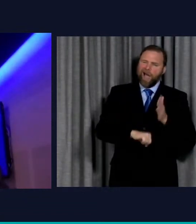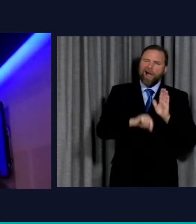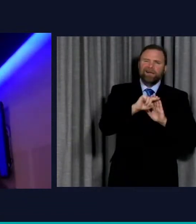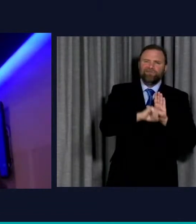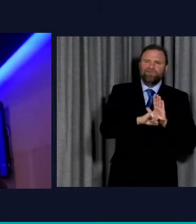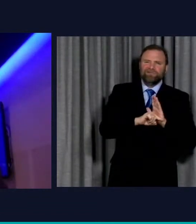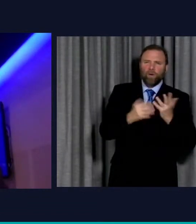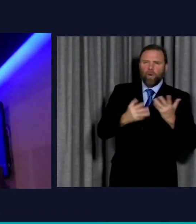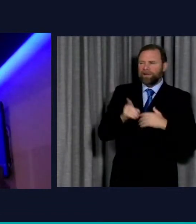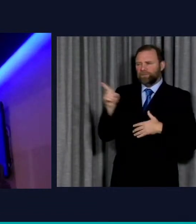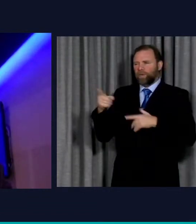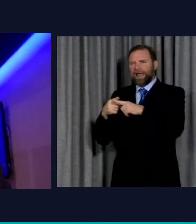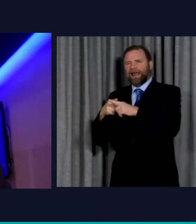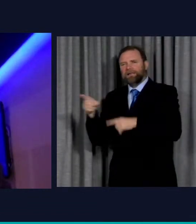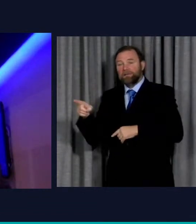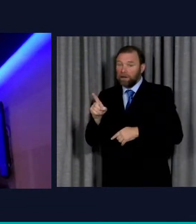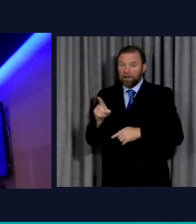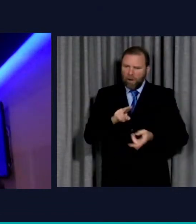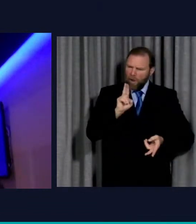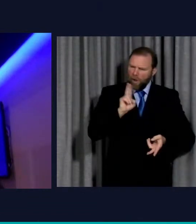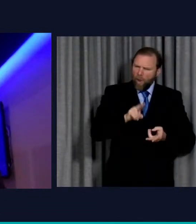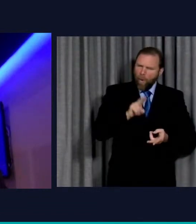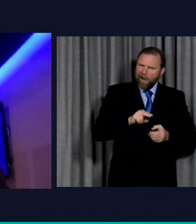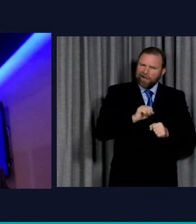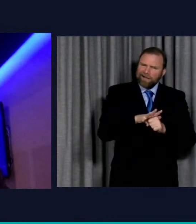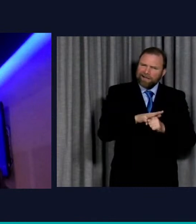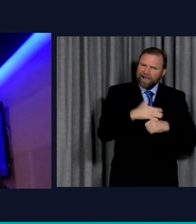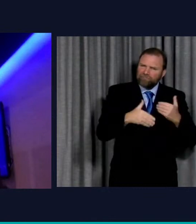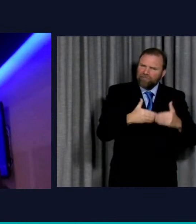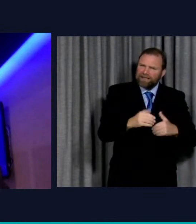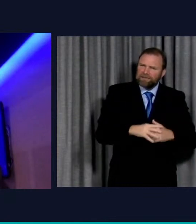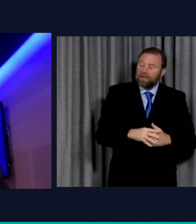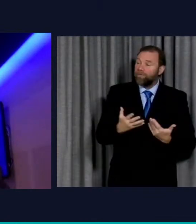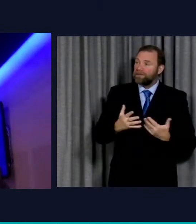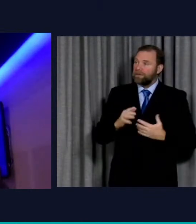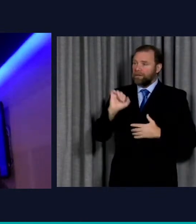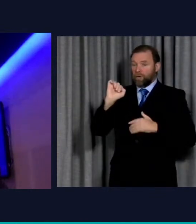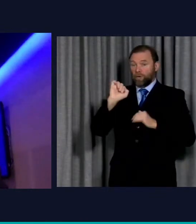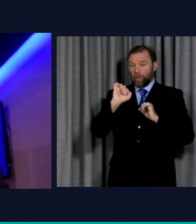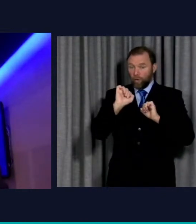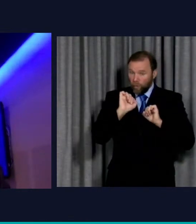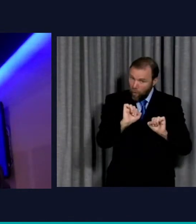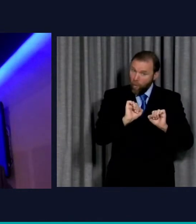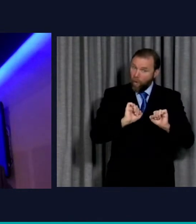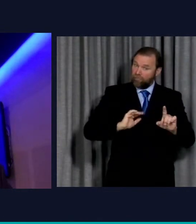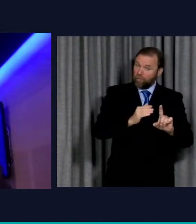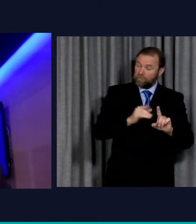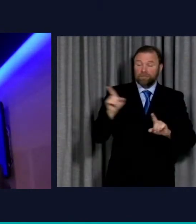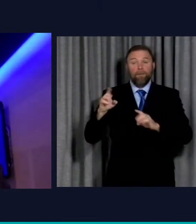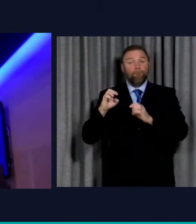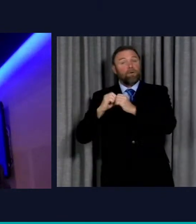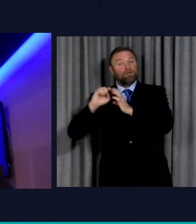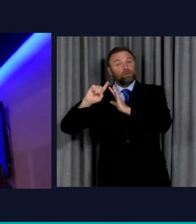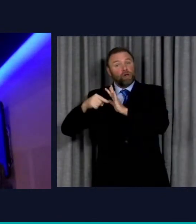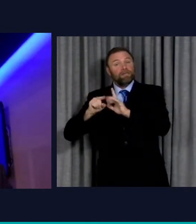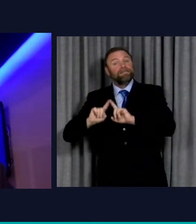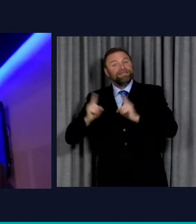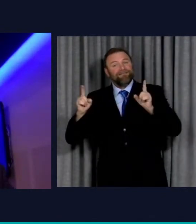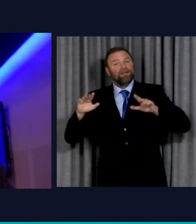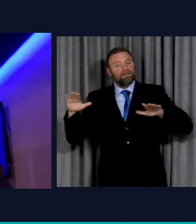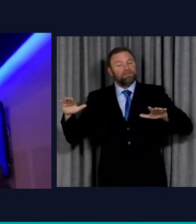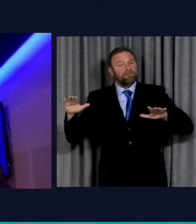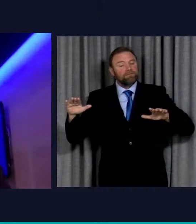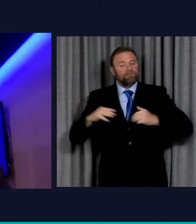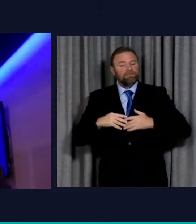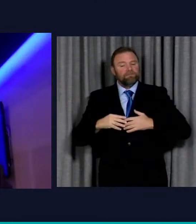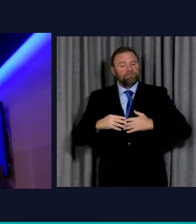rates. Now, obviously, your approach compared to Boris Johnson's is very different. And simply put, you can't both have the